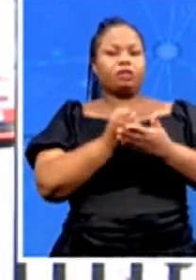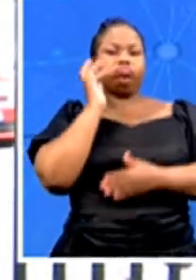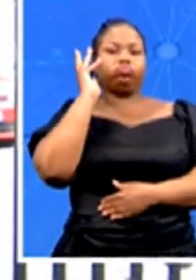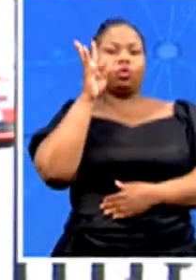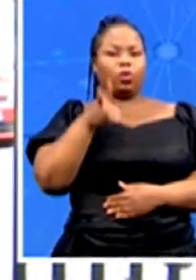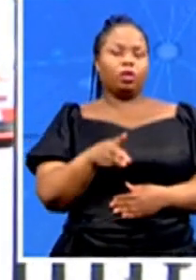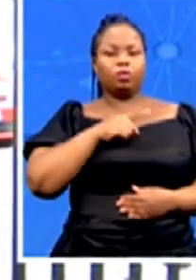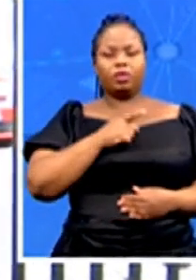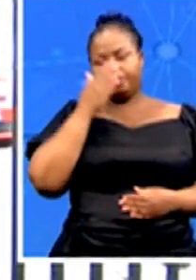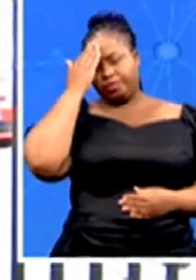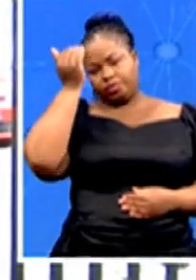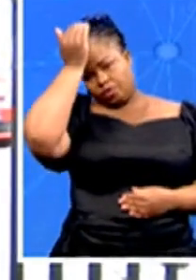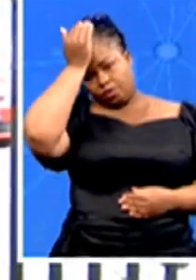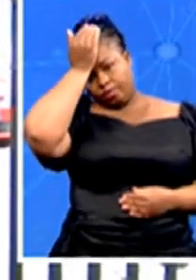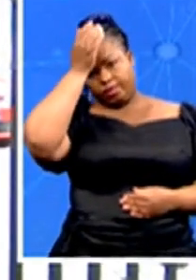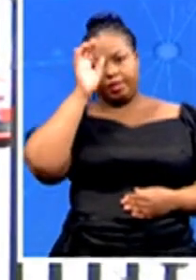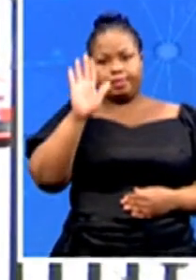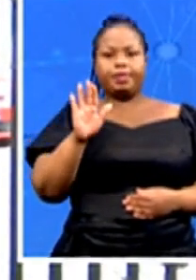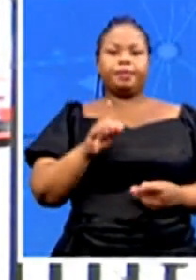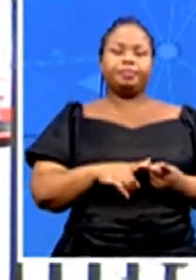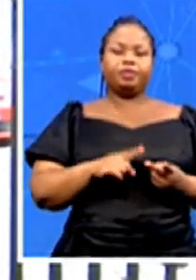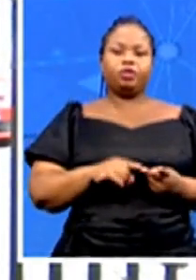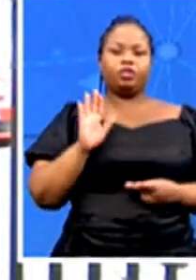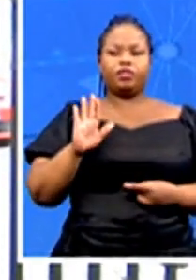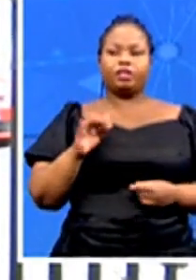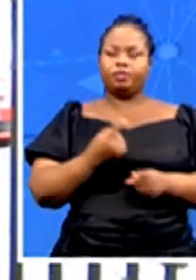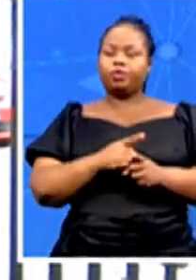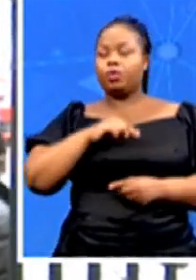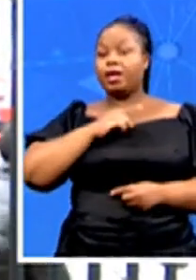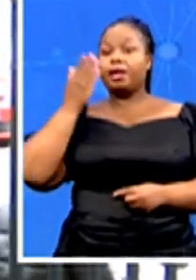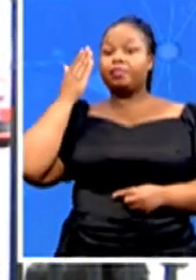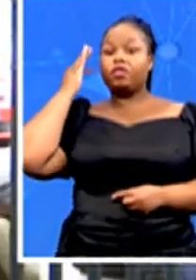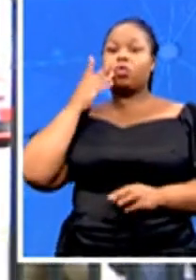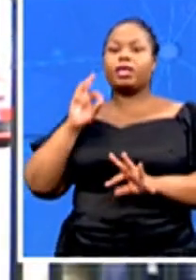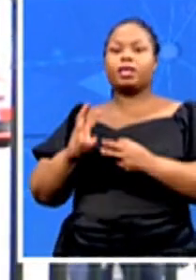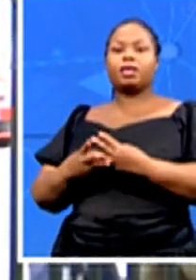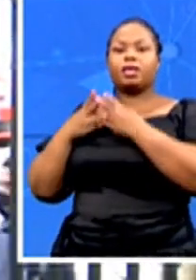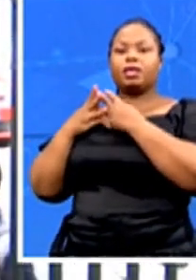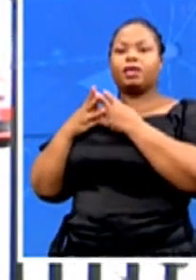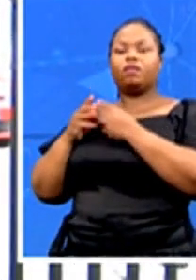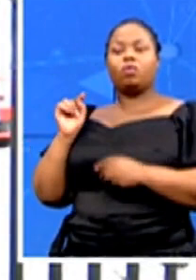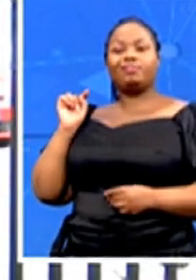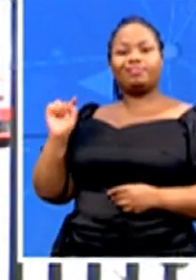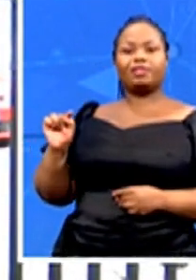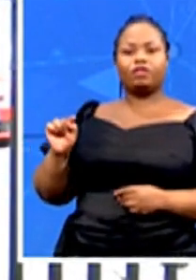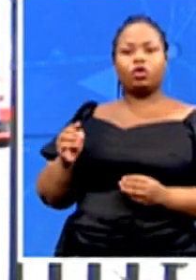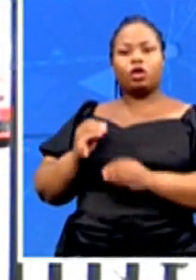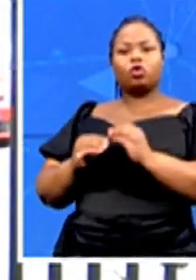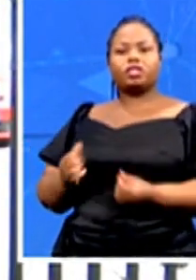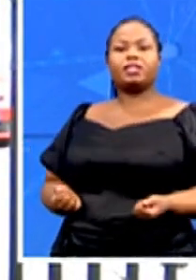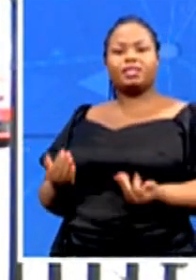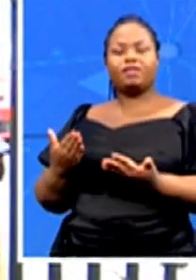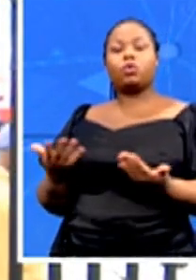ill while he was in the custody of Correctional Services, while he was incarcerated at the Escort